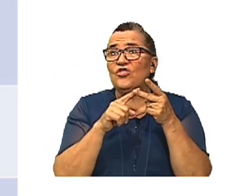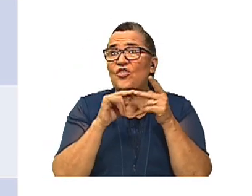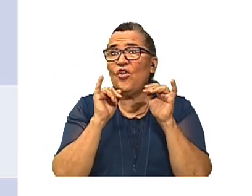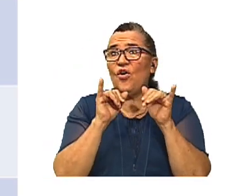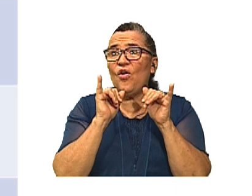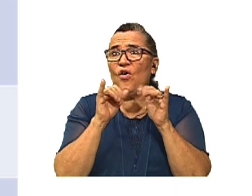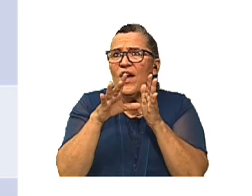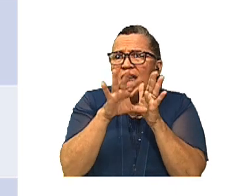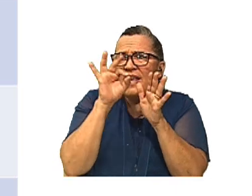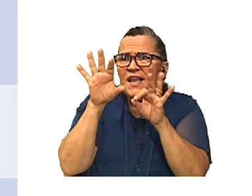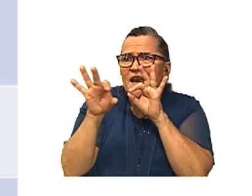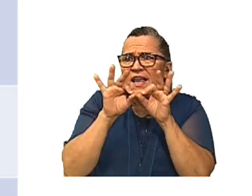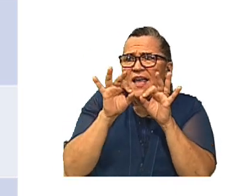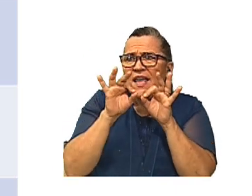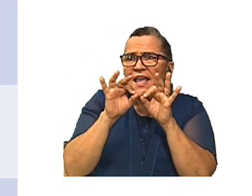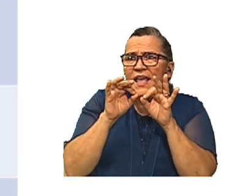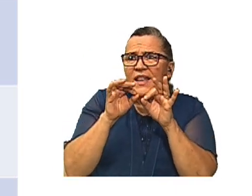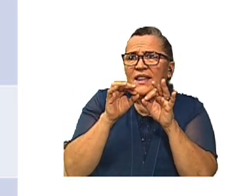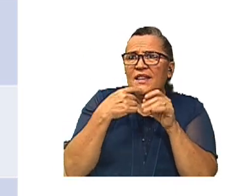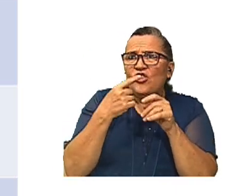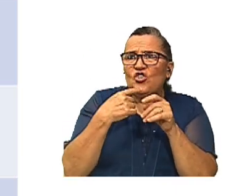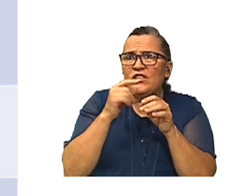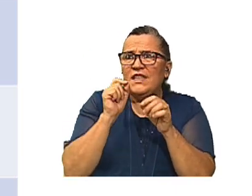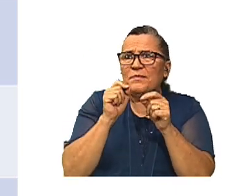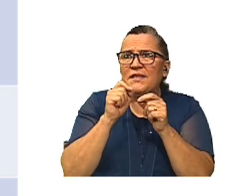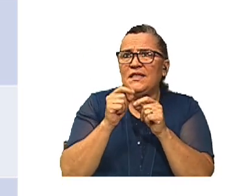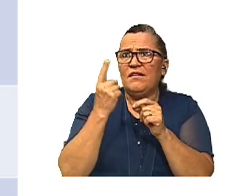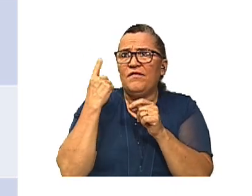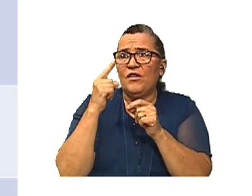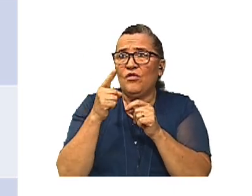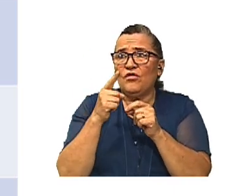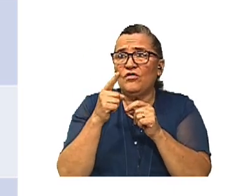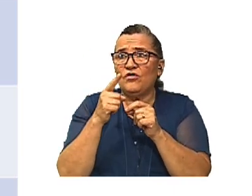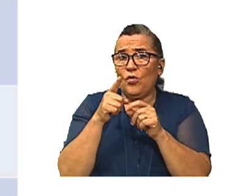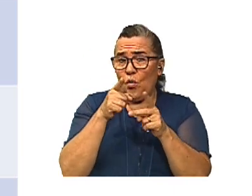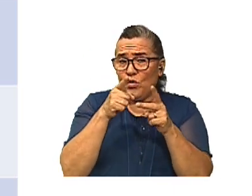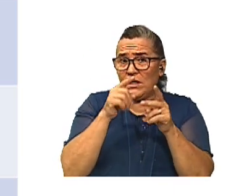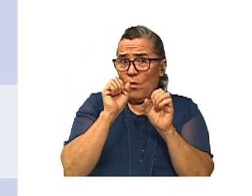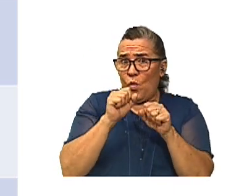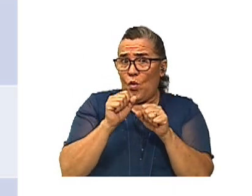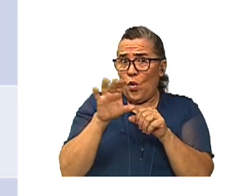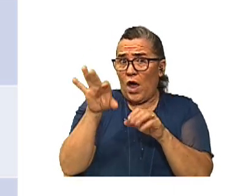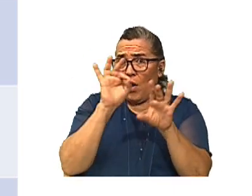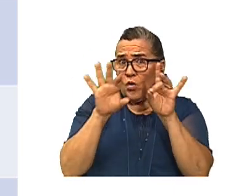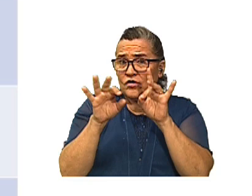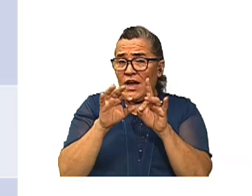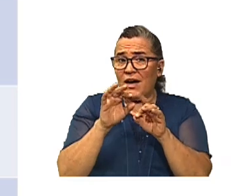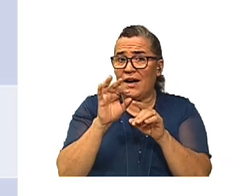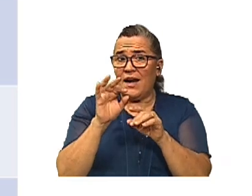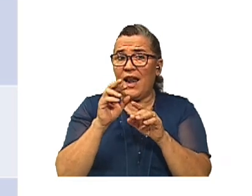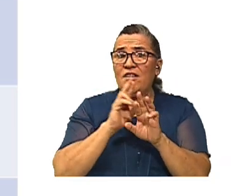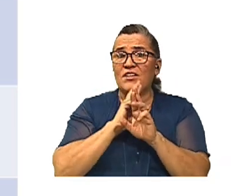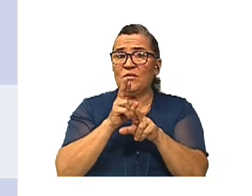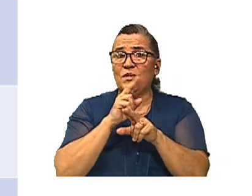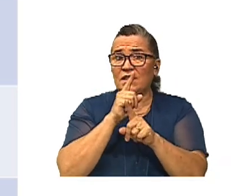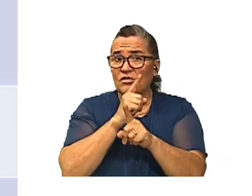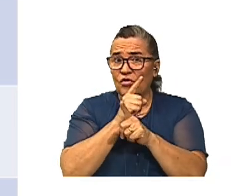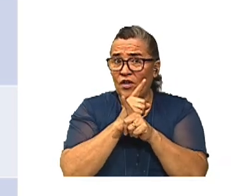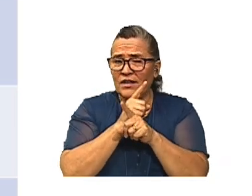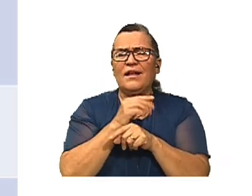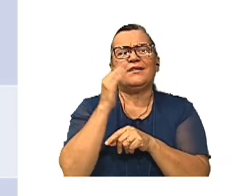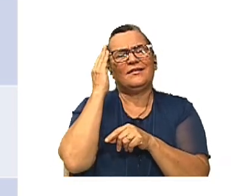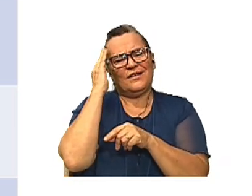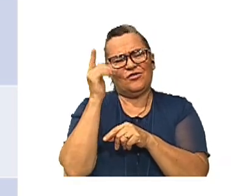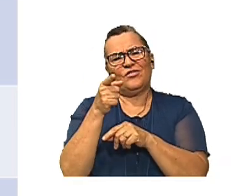to science and technology. Could you be able to get the correct answers? Yes, I know you did it. You're great.